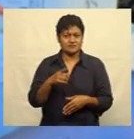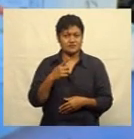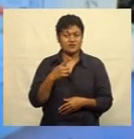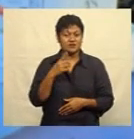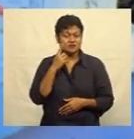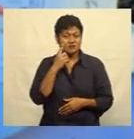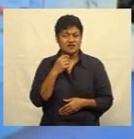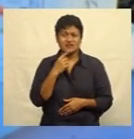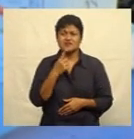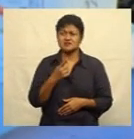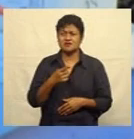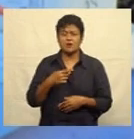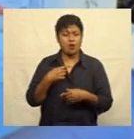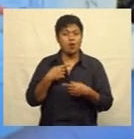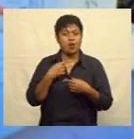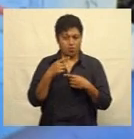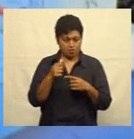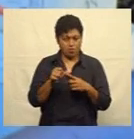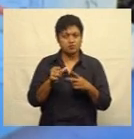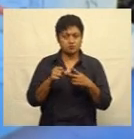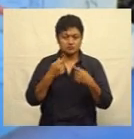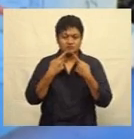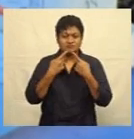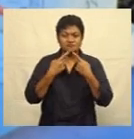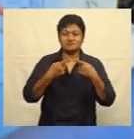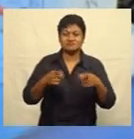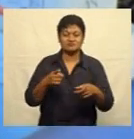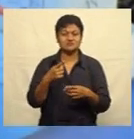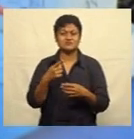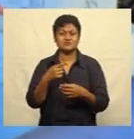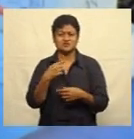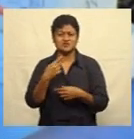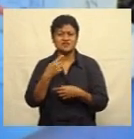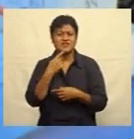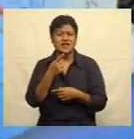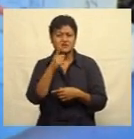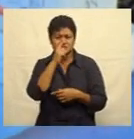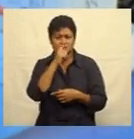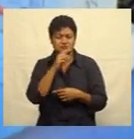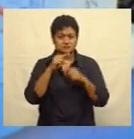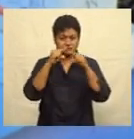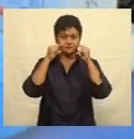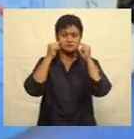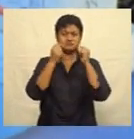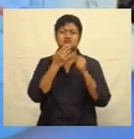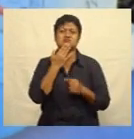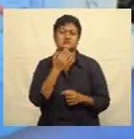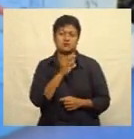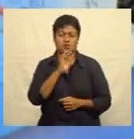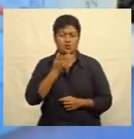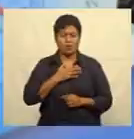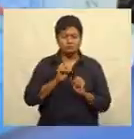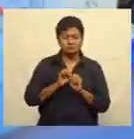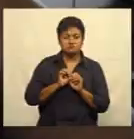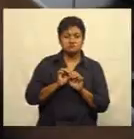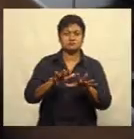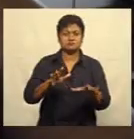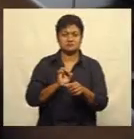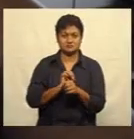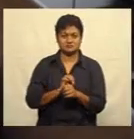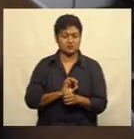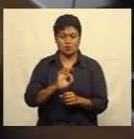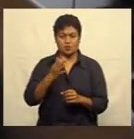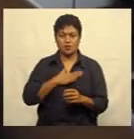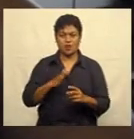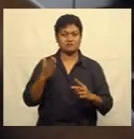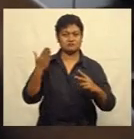We are also telling our customers to wear masks because we don't want this virus to spread and we don't want a lockdown. Well, we